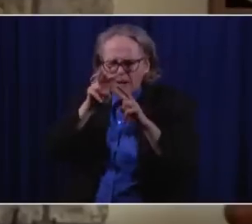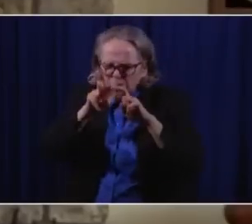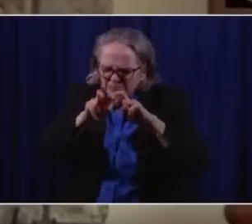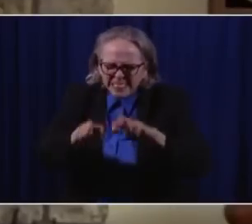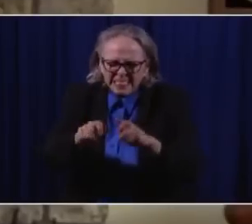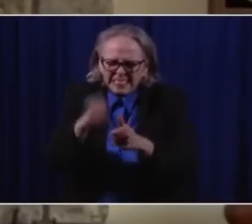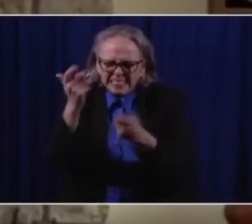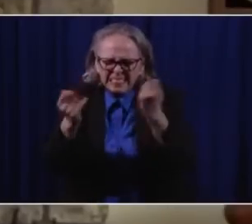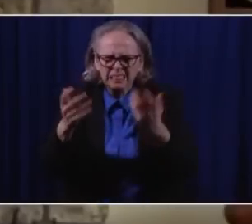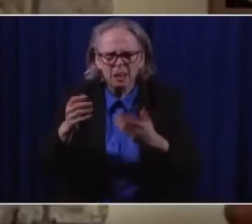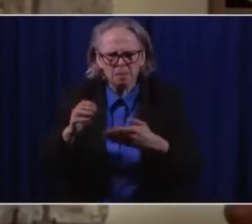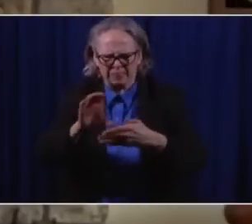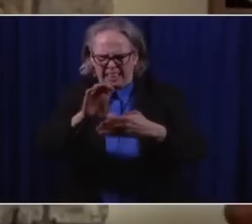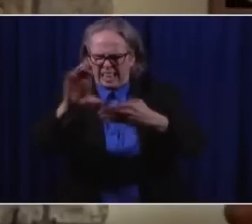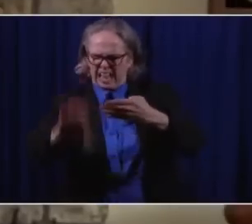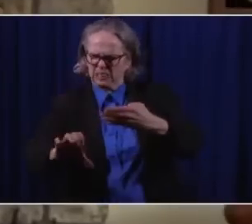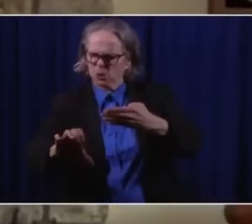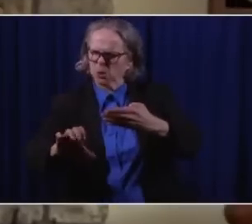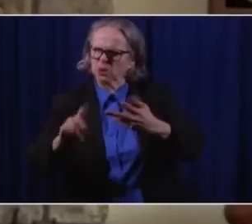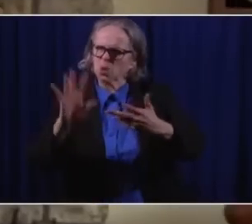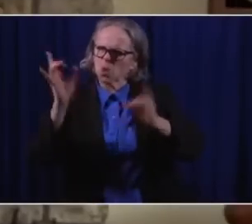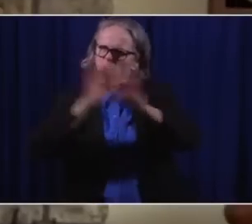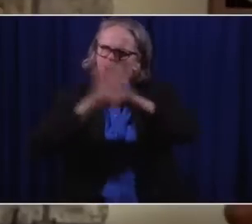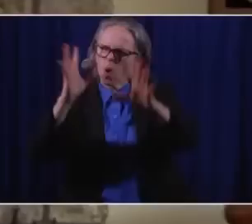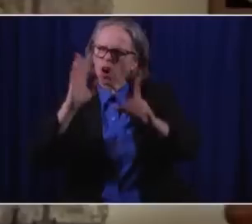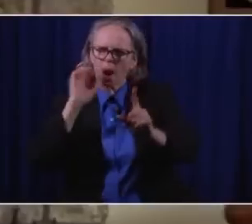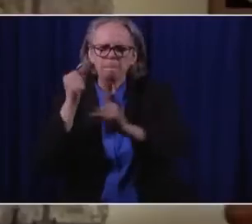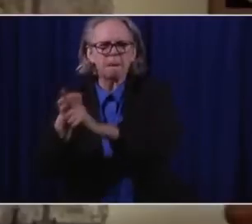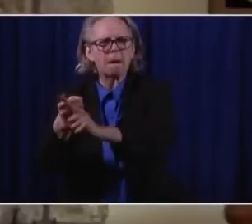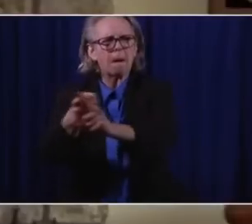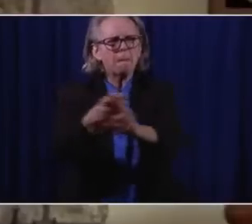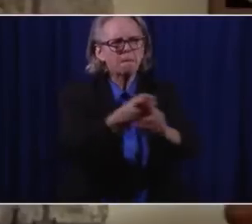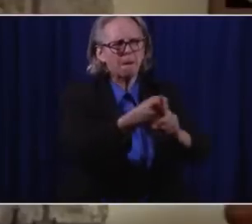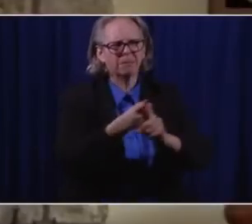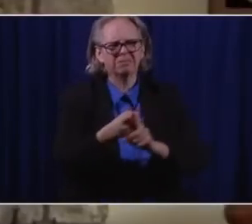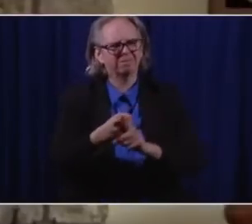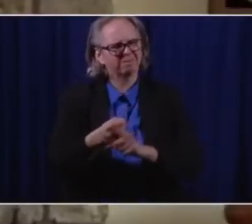that, can become law.